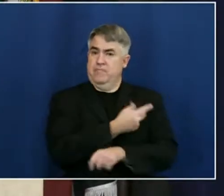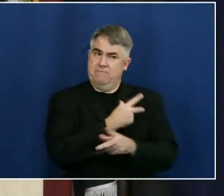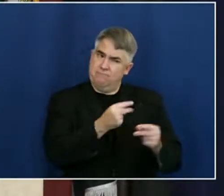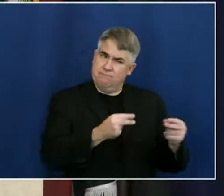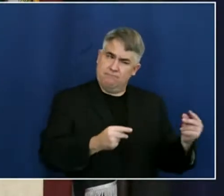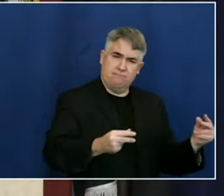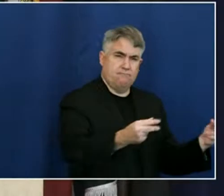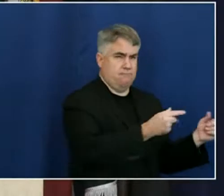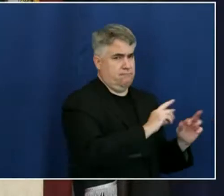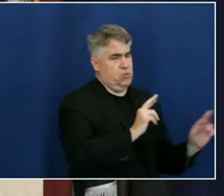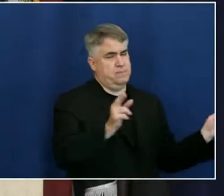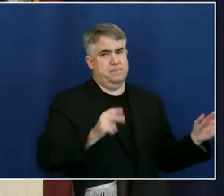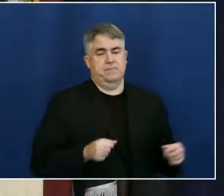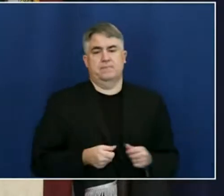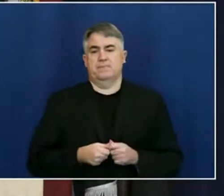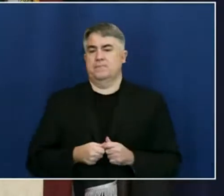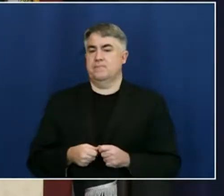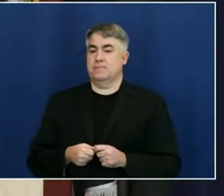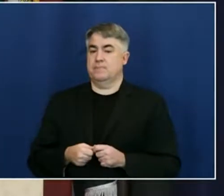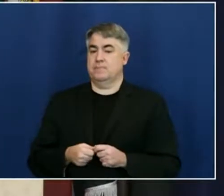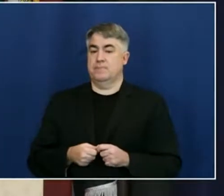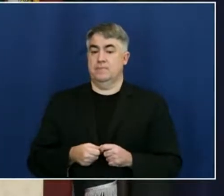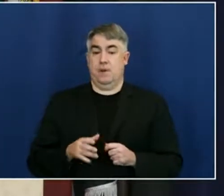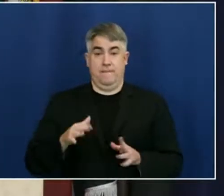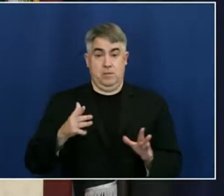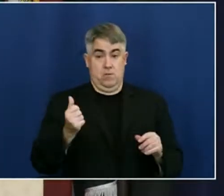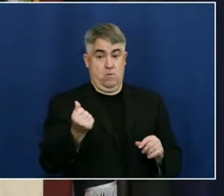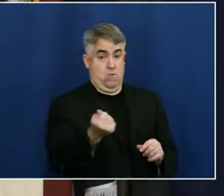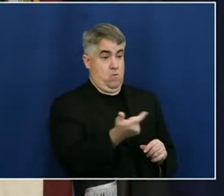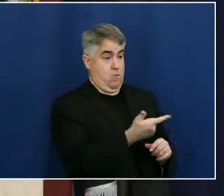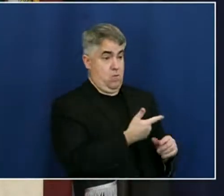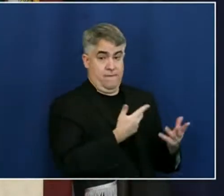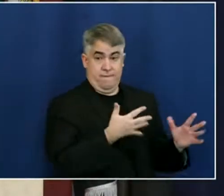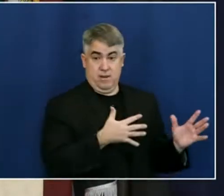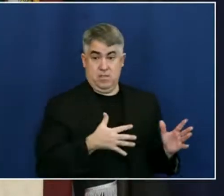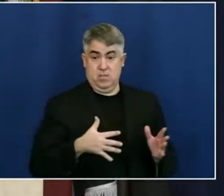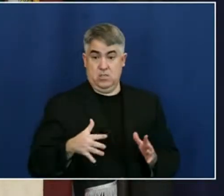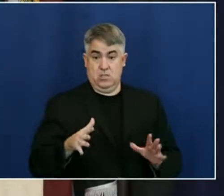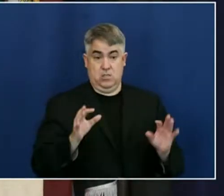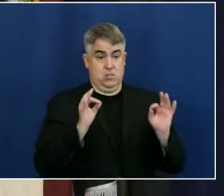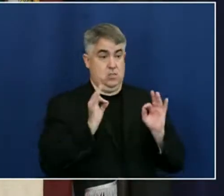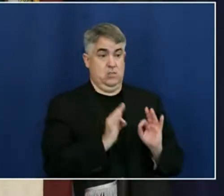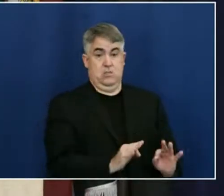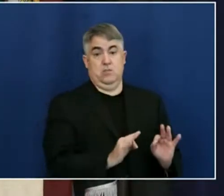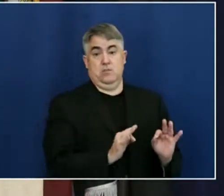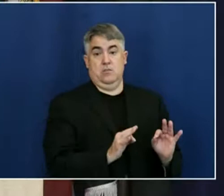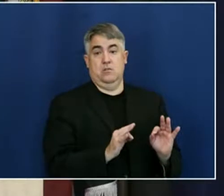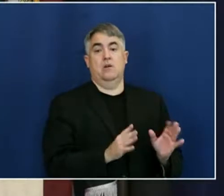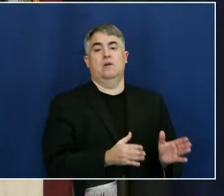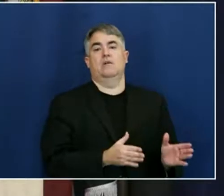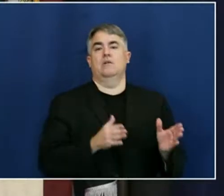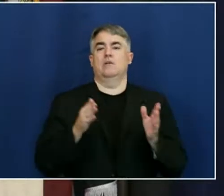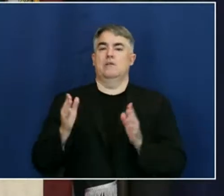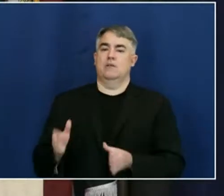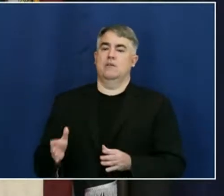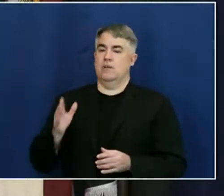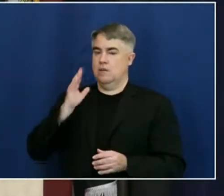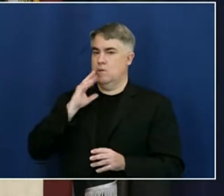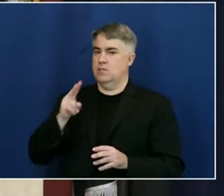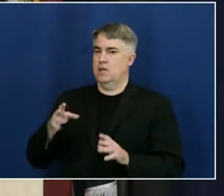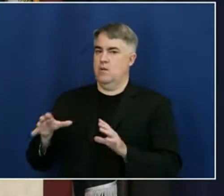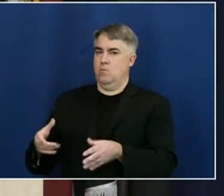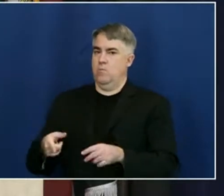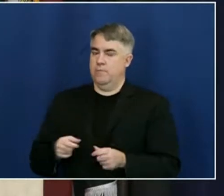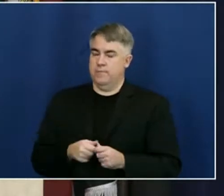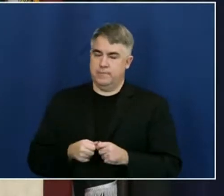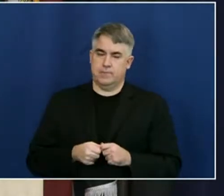facilities have all received the first dose. The vast majority of long-term care facilities have received the first dose. And then we will keep working